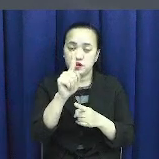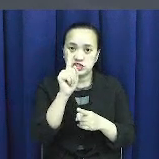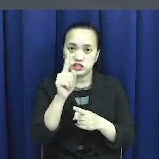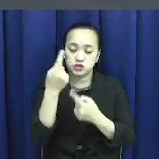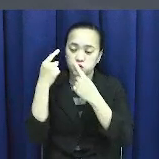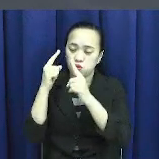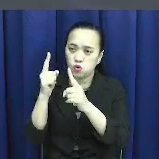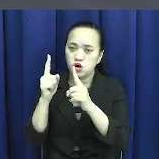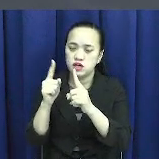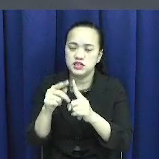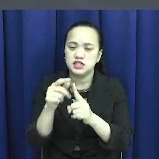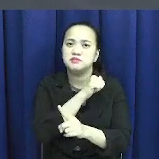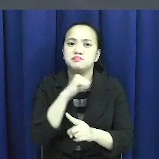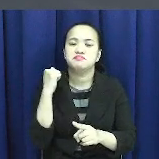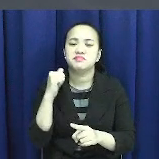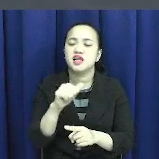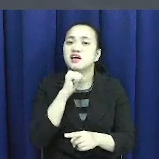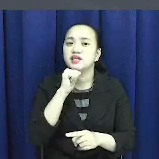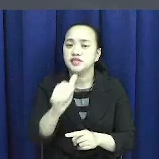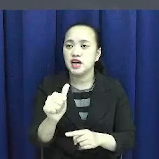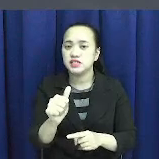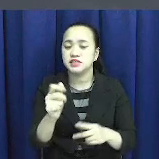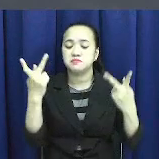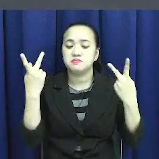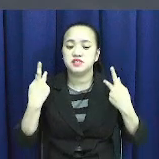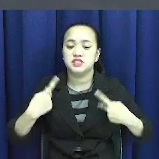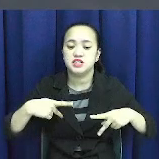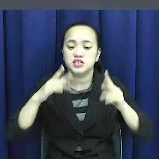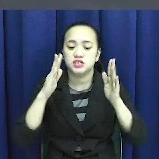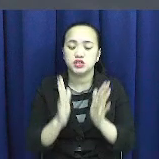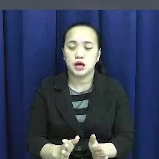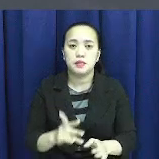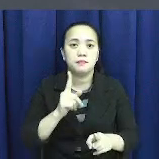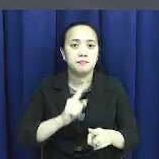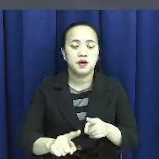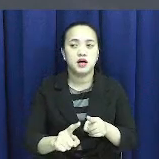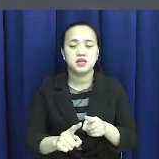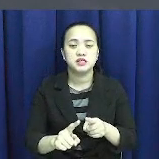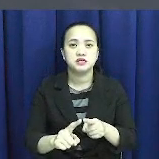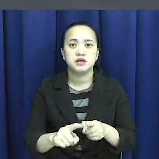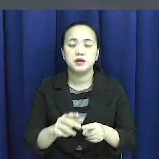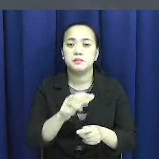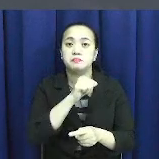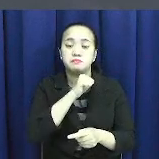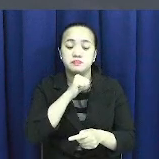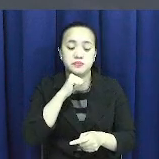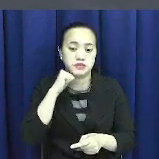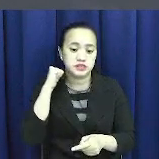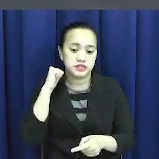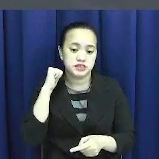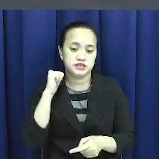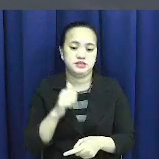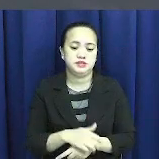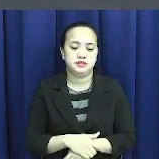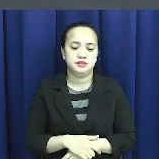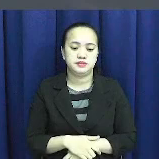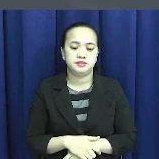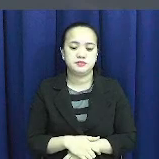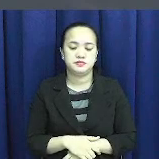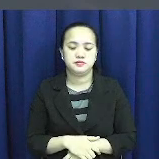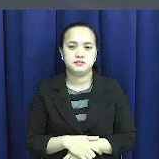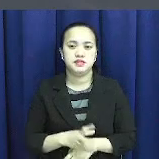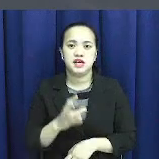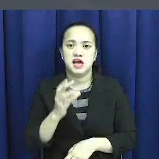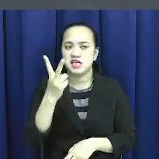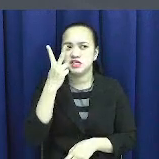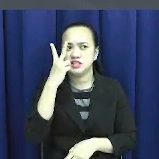Not a physician, but a priest. Okay? So pupunta po siya doon sa priest at ipapakita